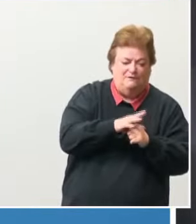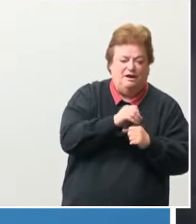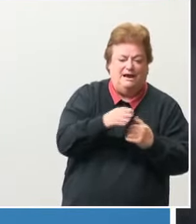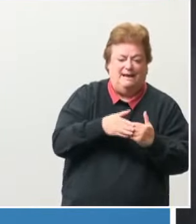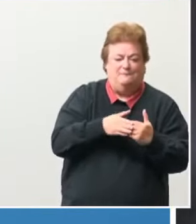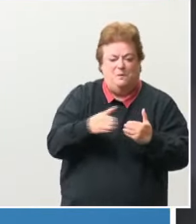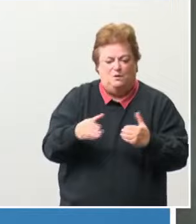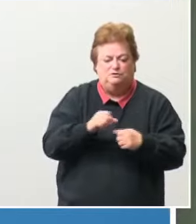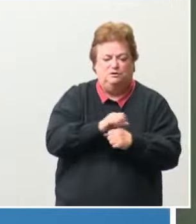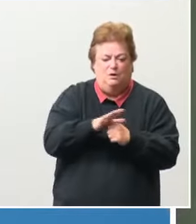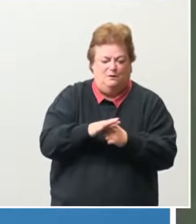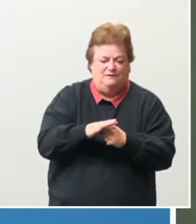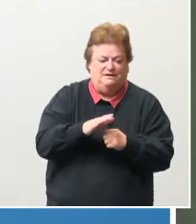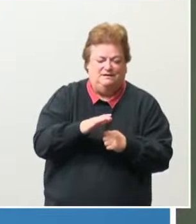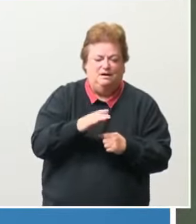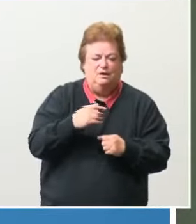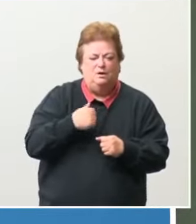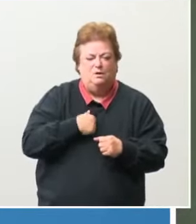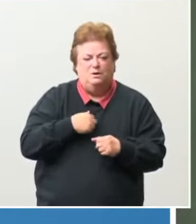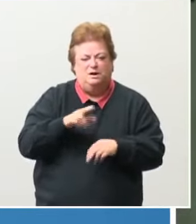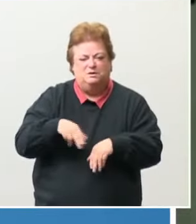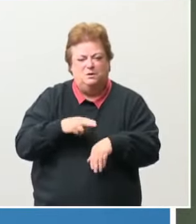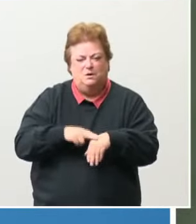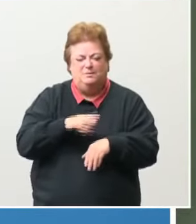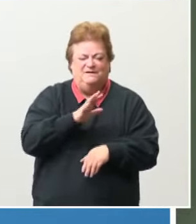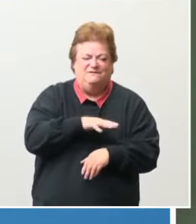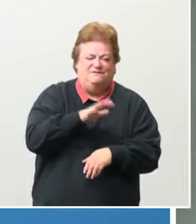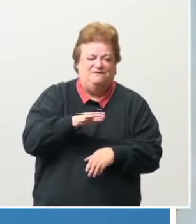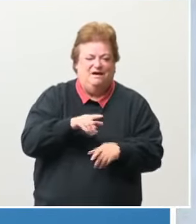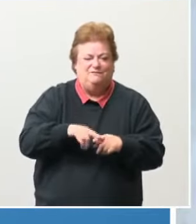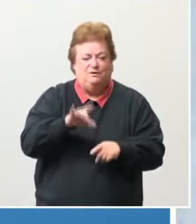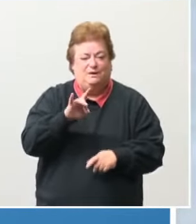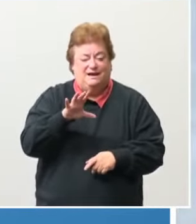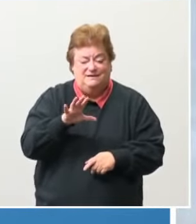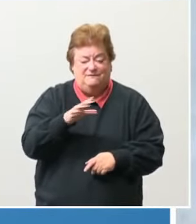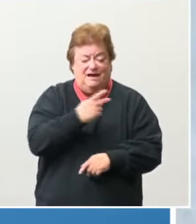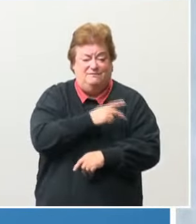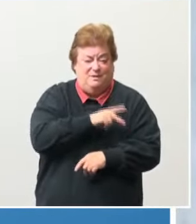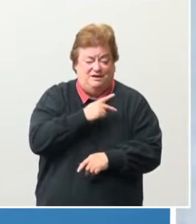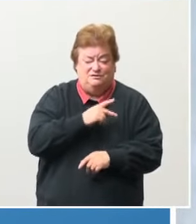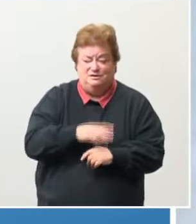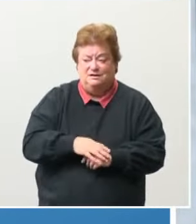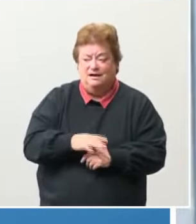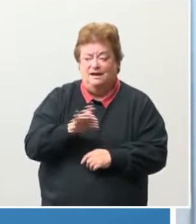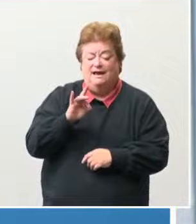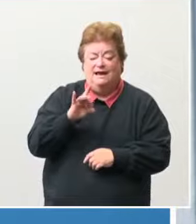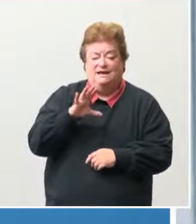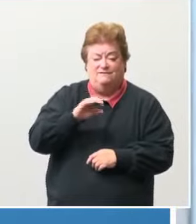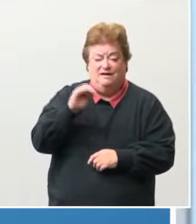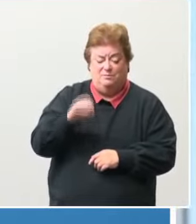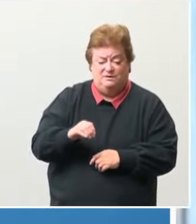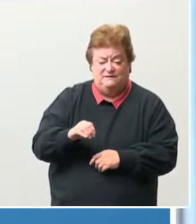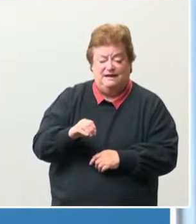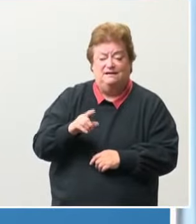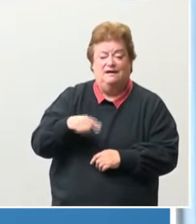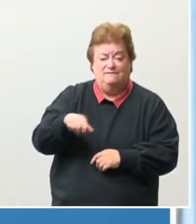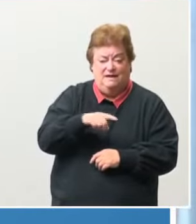in the hospital. We normally run about 65 to 85. 80% of the patients in our hospital are